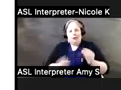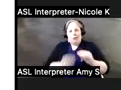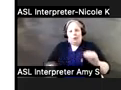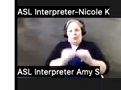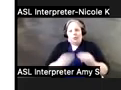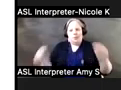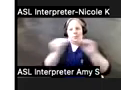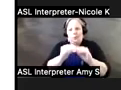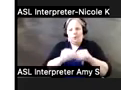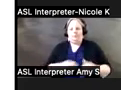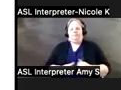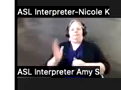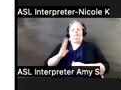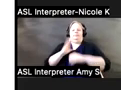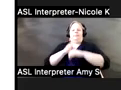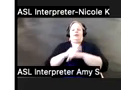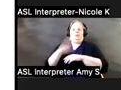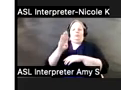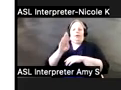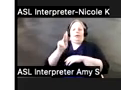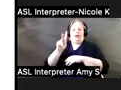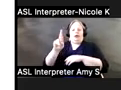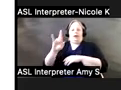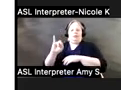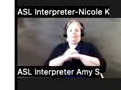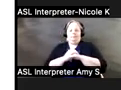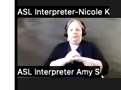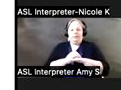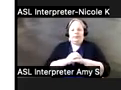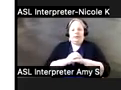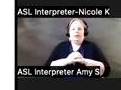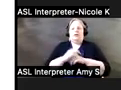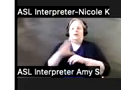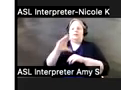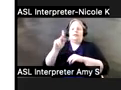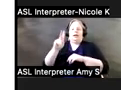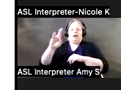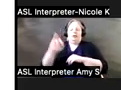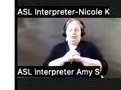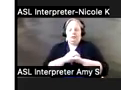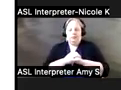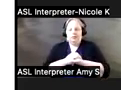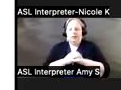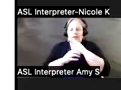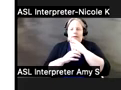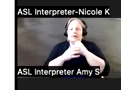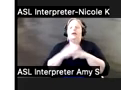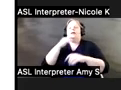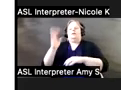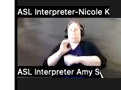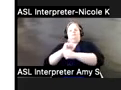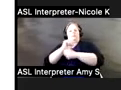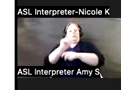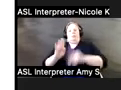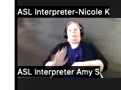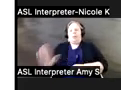Institute. Now I work as an assistive technology specialist at Technology for Home, which is a company where we work in people's